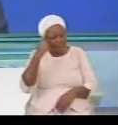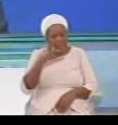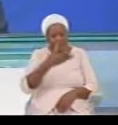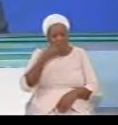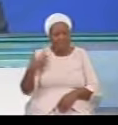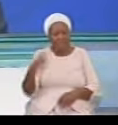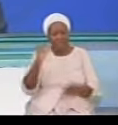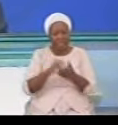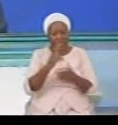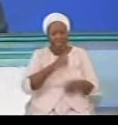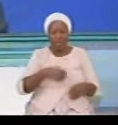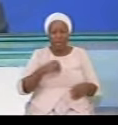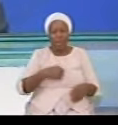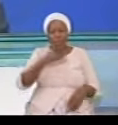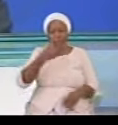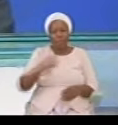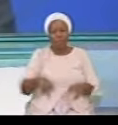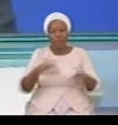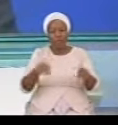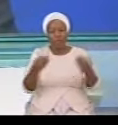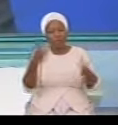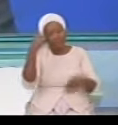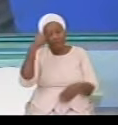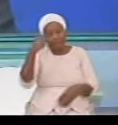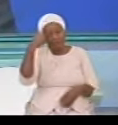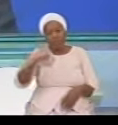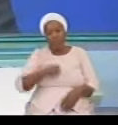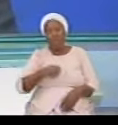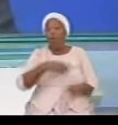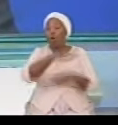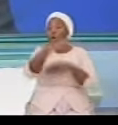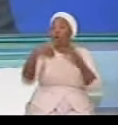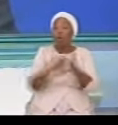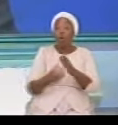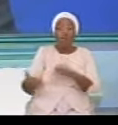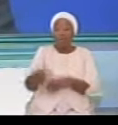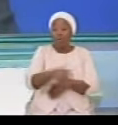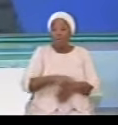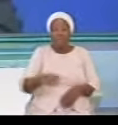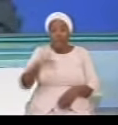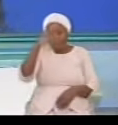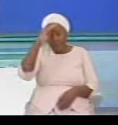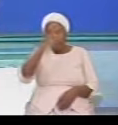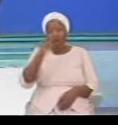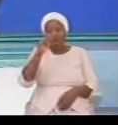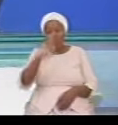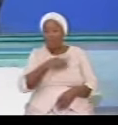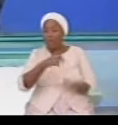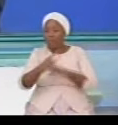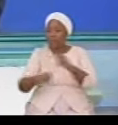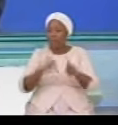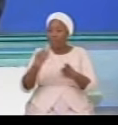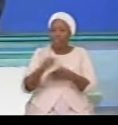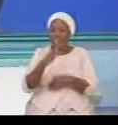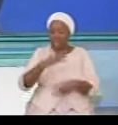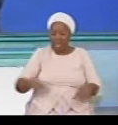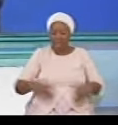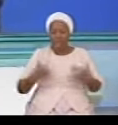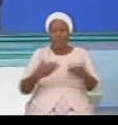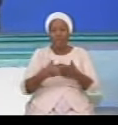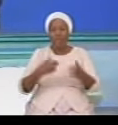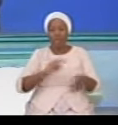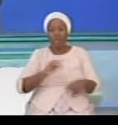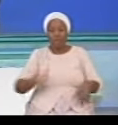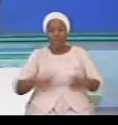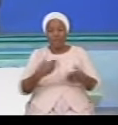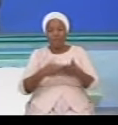Lord has provided for you and for me, all the rest of humanity and the people that have been before us, they